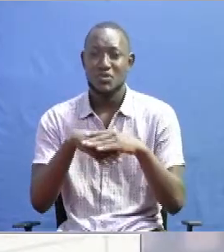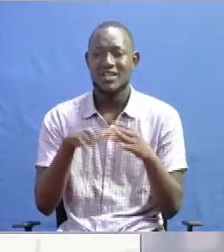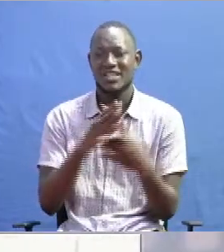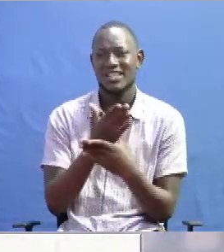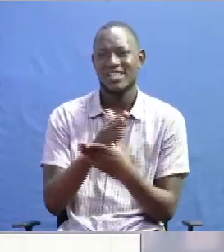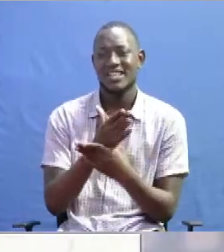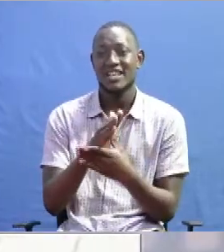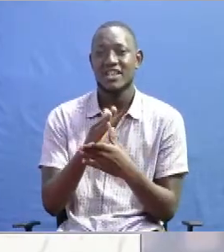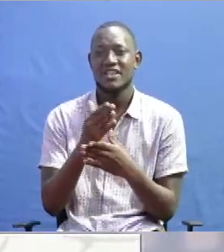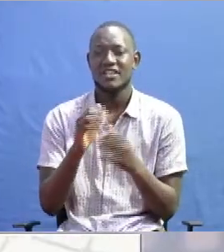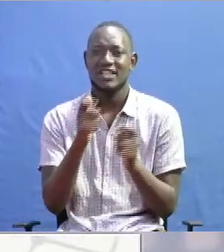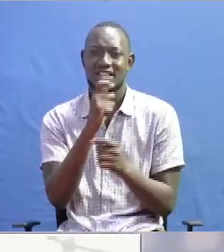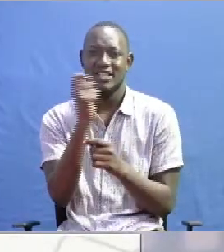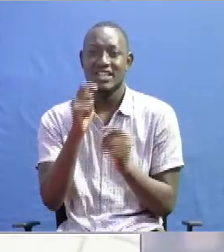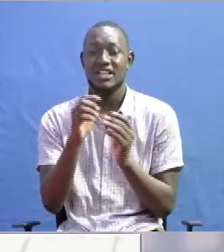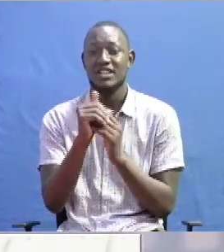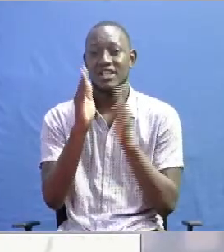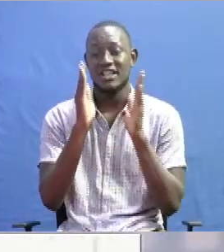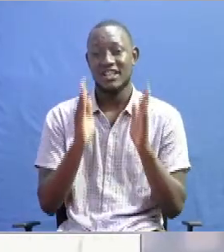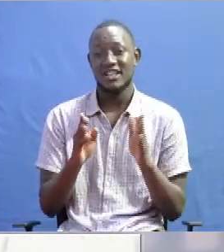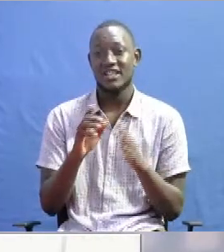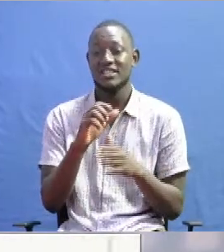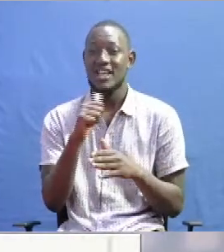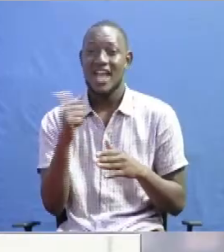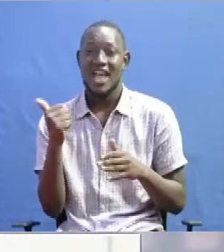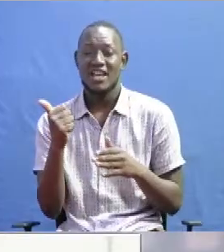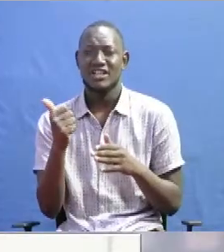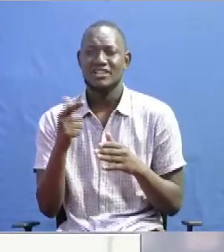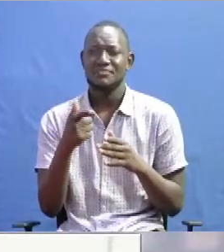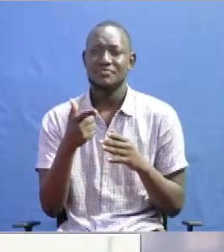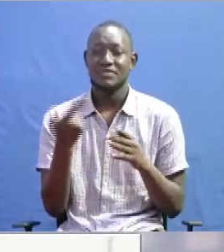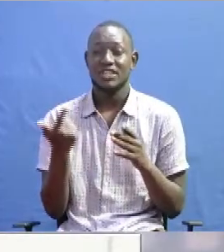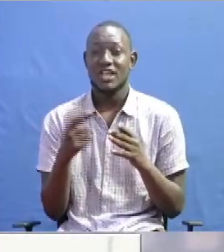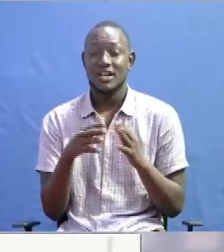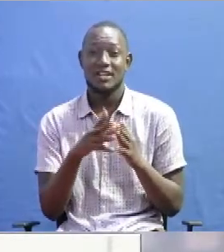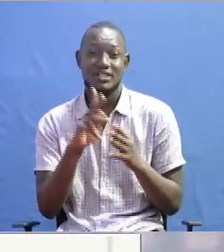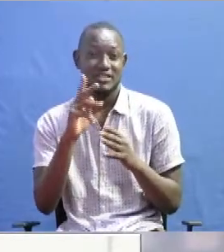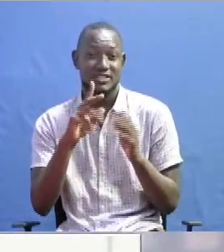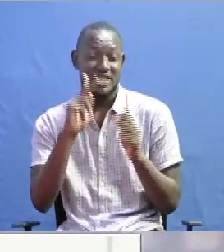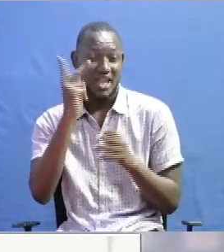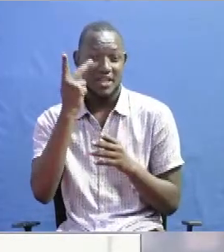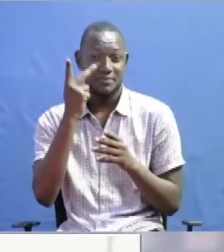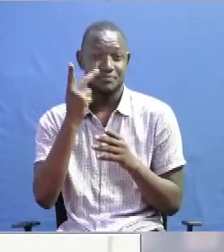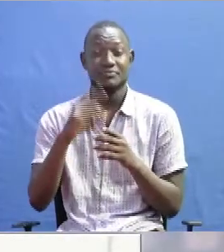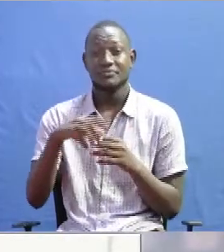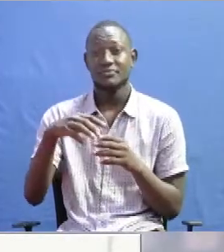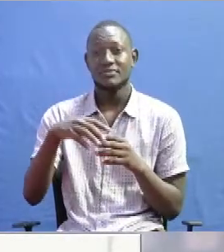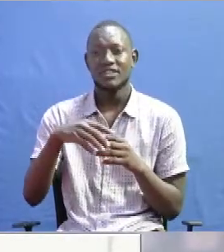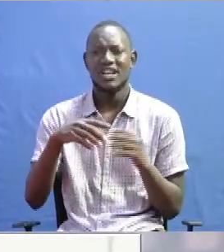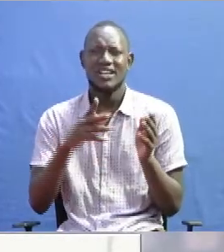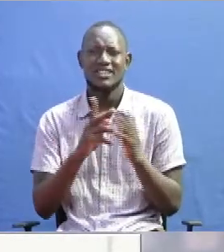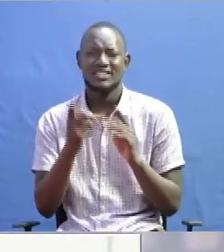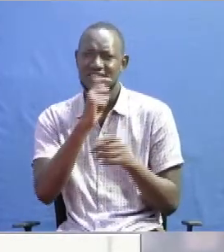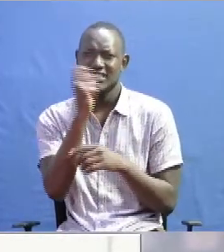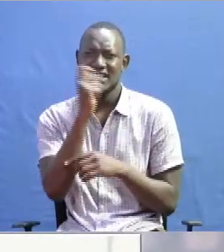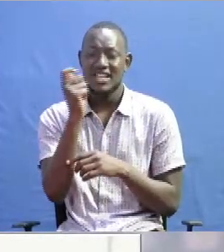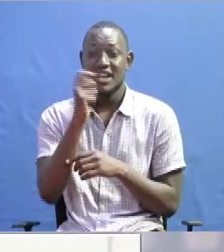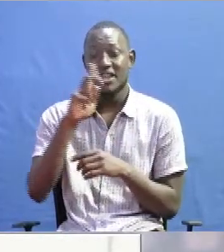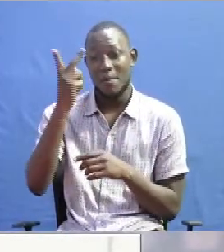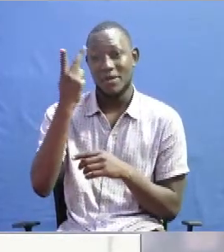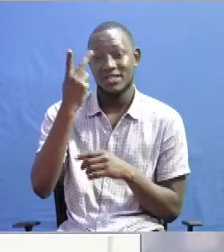Tanzanian authority. Remember, the Tanzanian President Samia Suluhu Hassan gave out a very stern warning